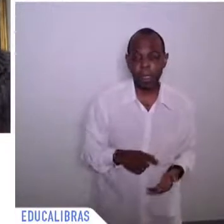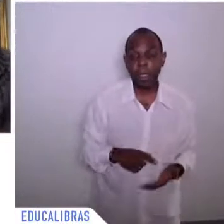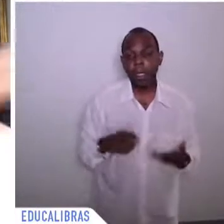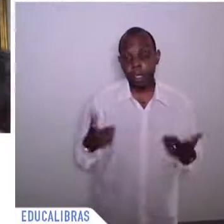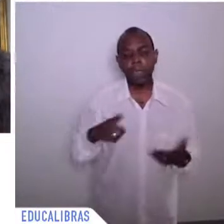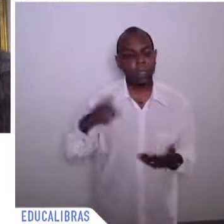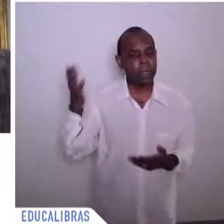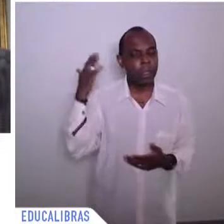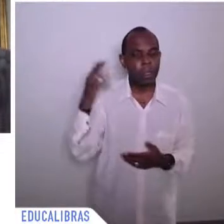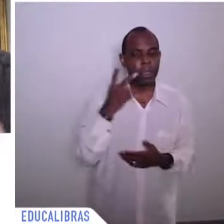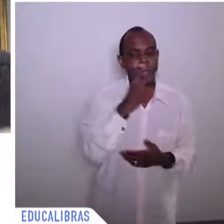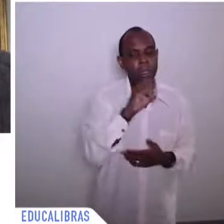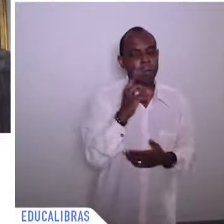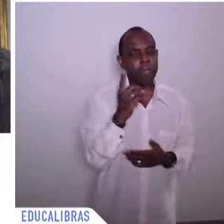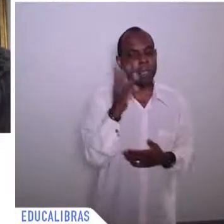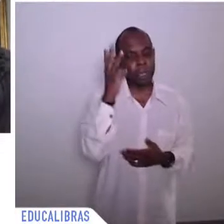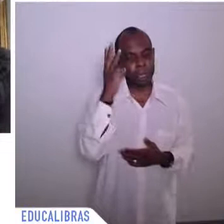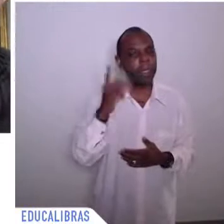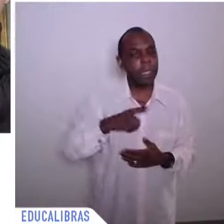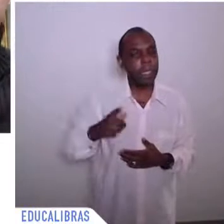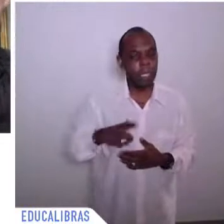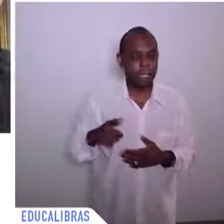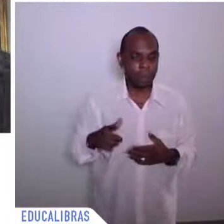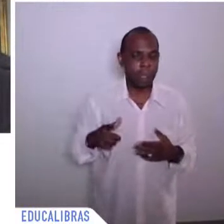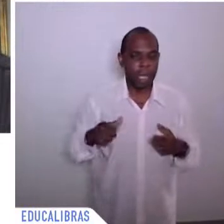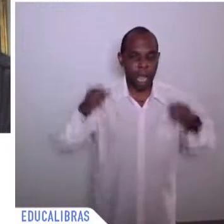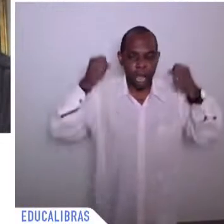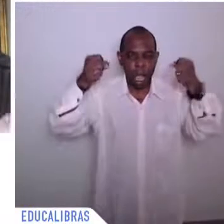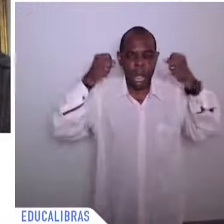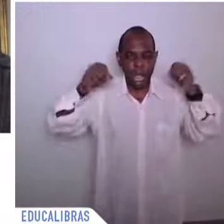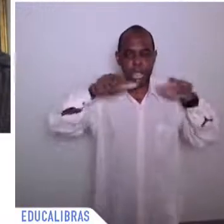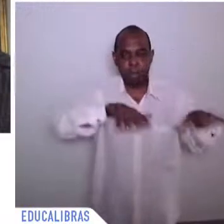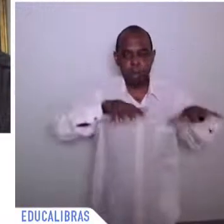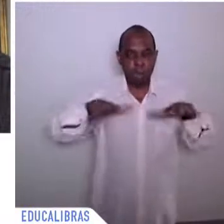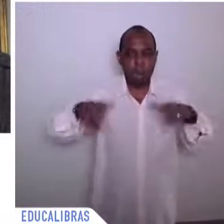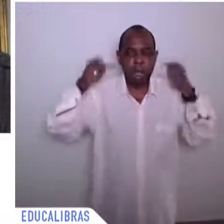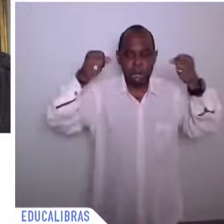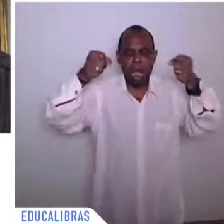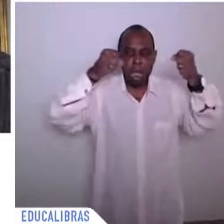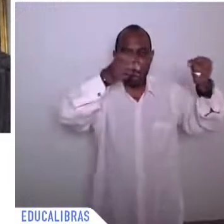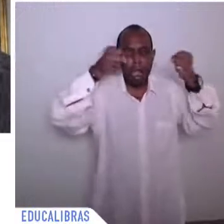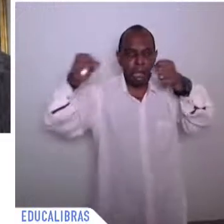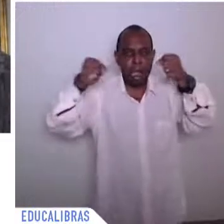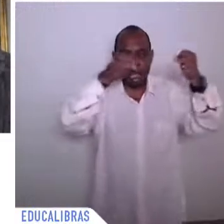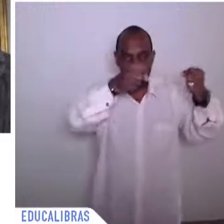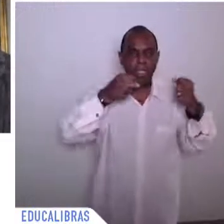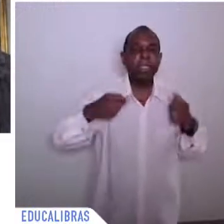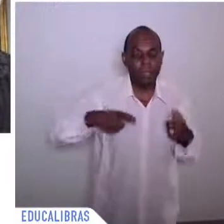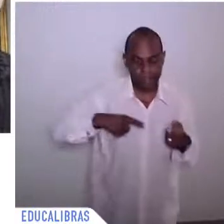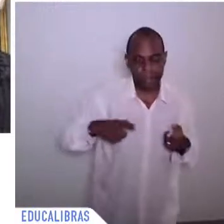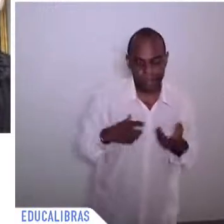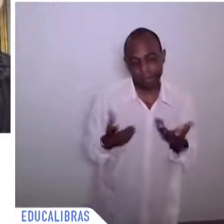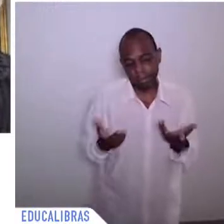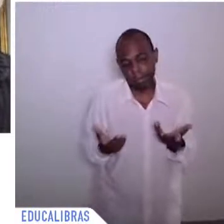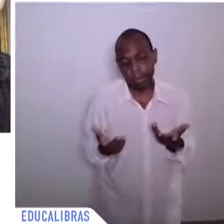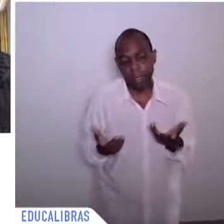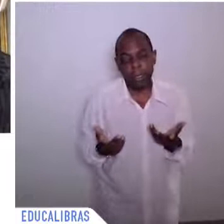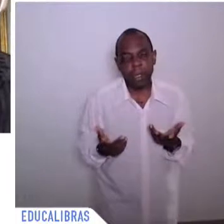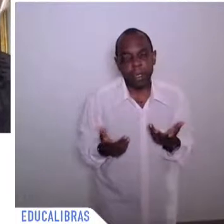pressure on the situation. And Ministro also mentioned the crisis